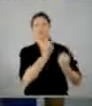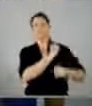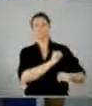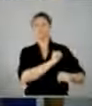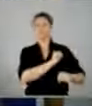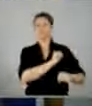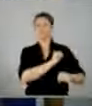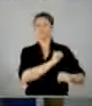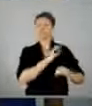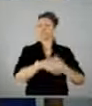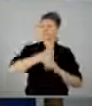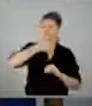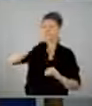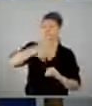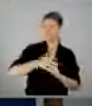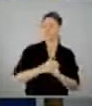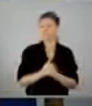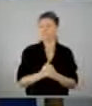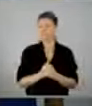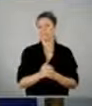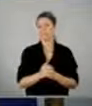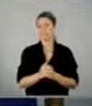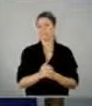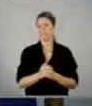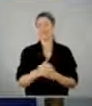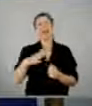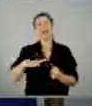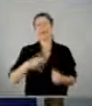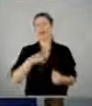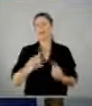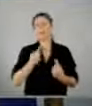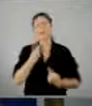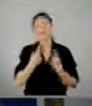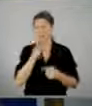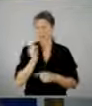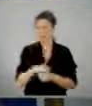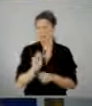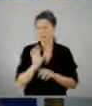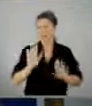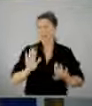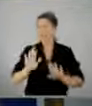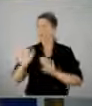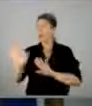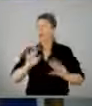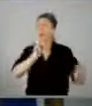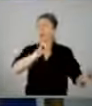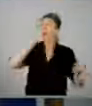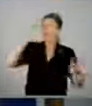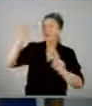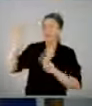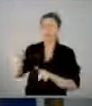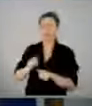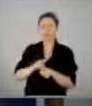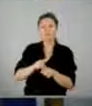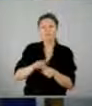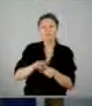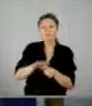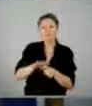65, and so forth. Yes, more data on a lot of things will emerge as months and weeks and years go